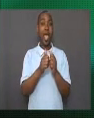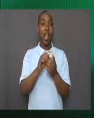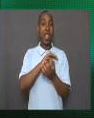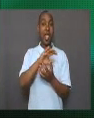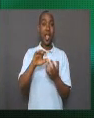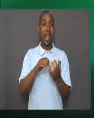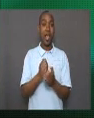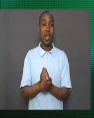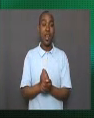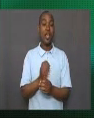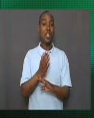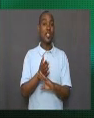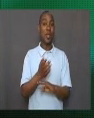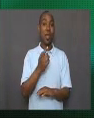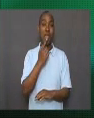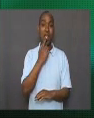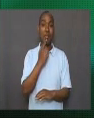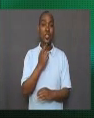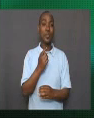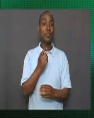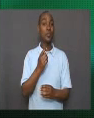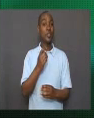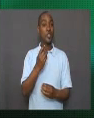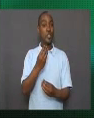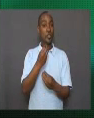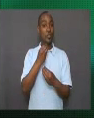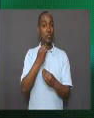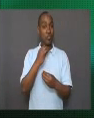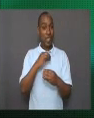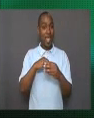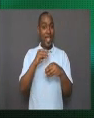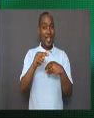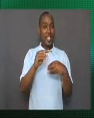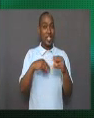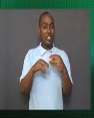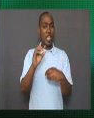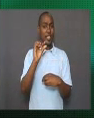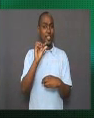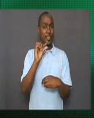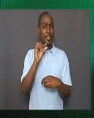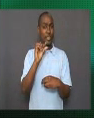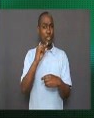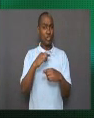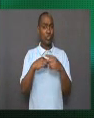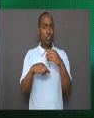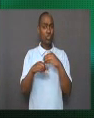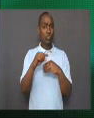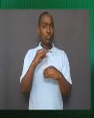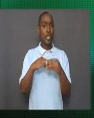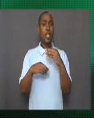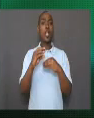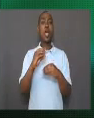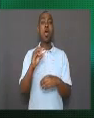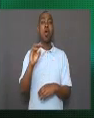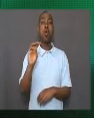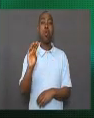Then the tongue rolls the food into a small sphere called a